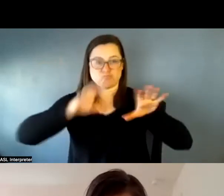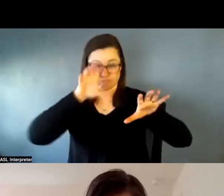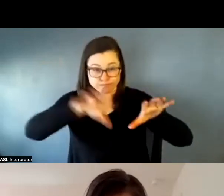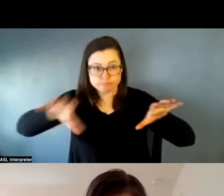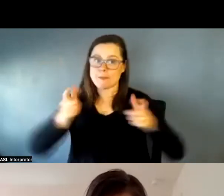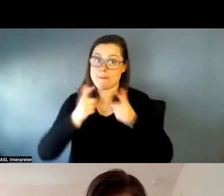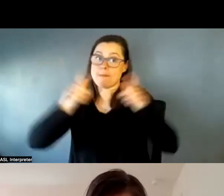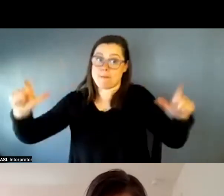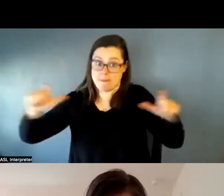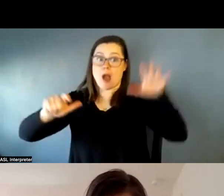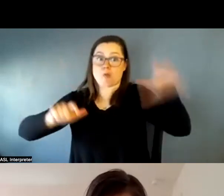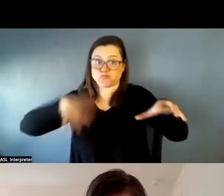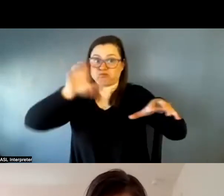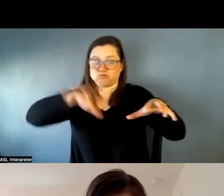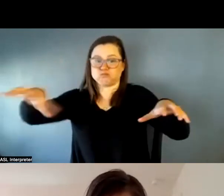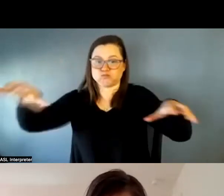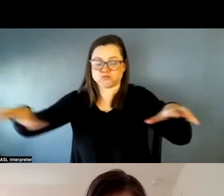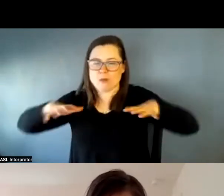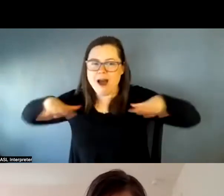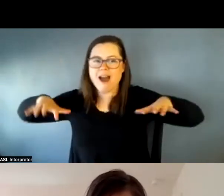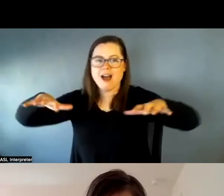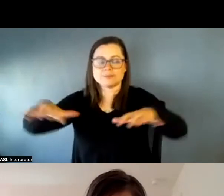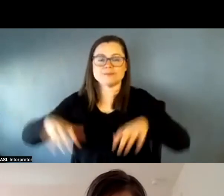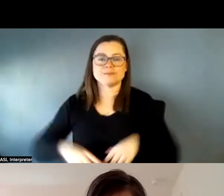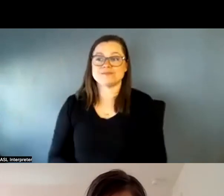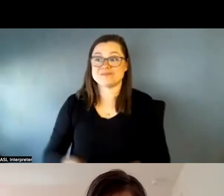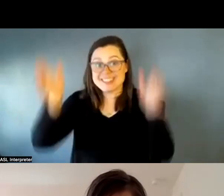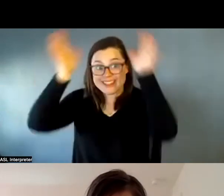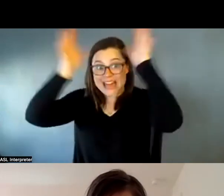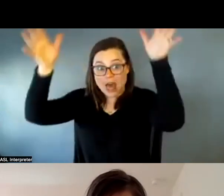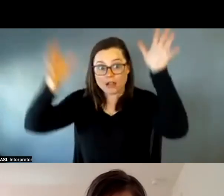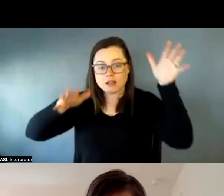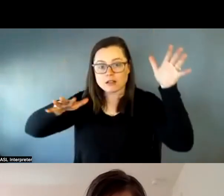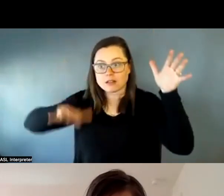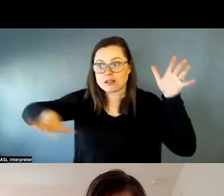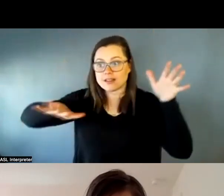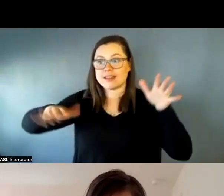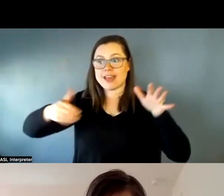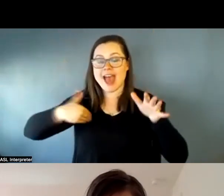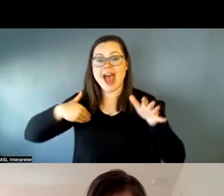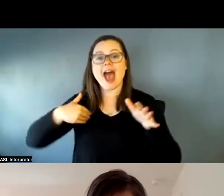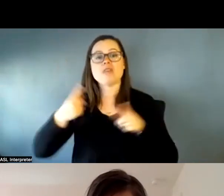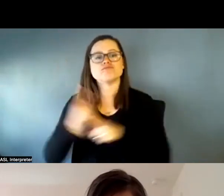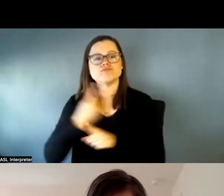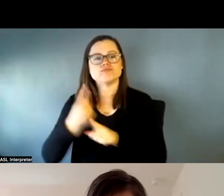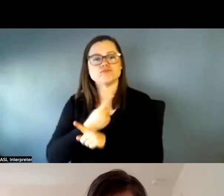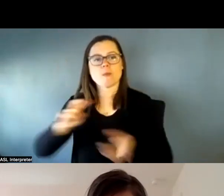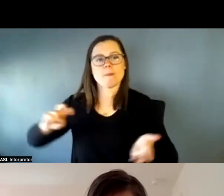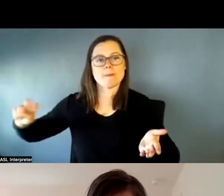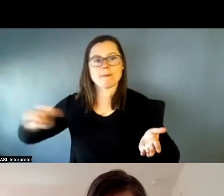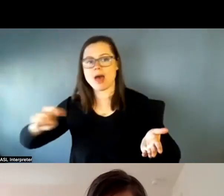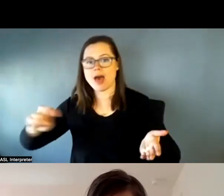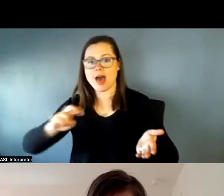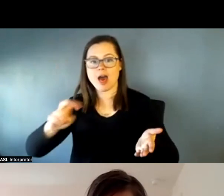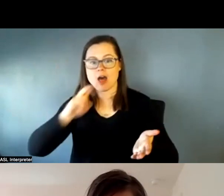houses. And the elk out there where I live have a path that they managed to migrate down out